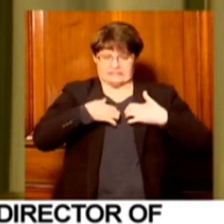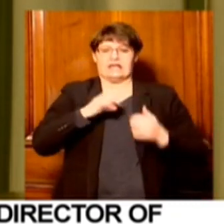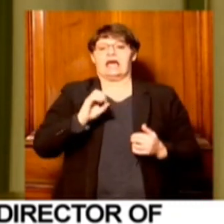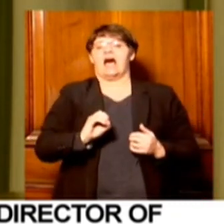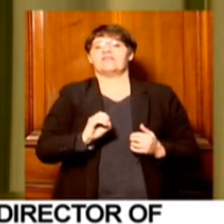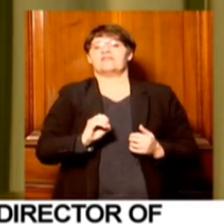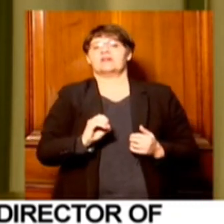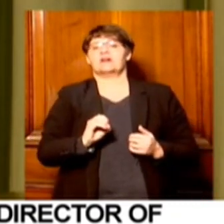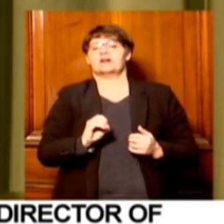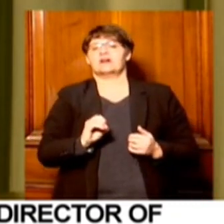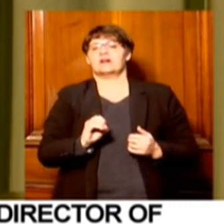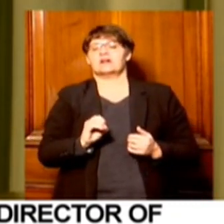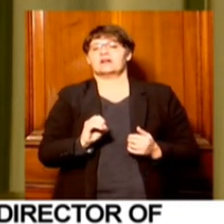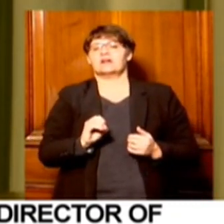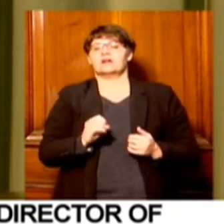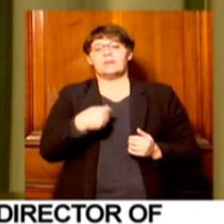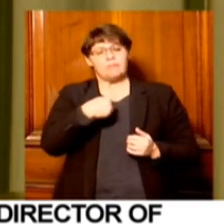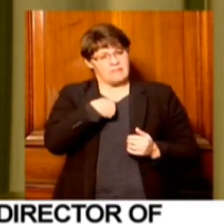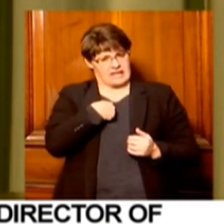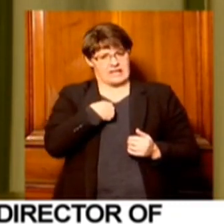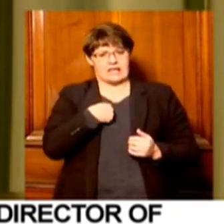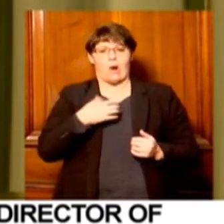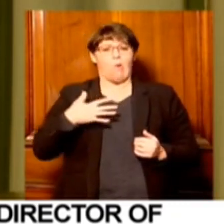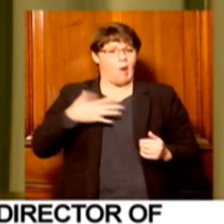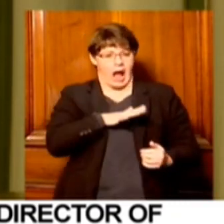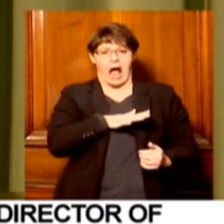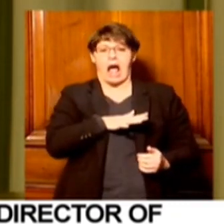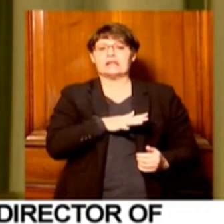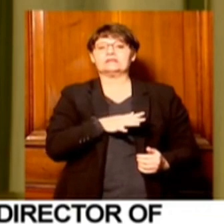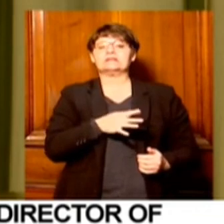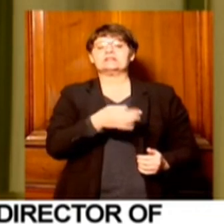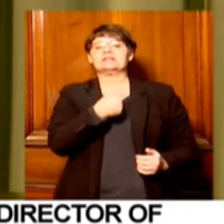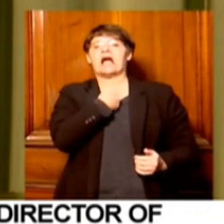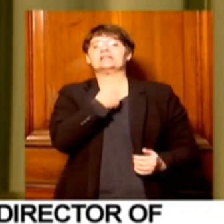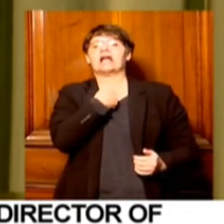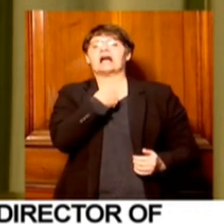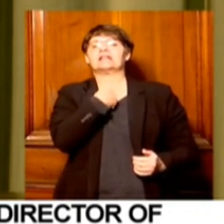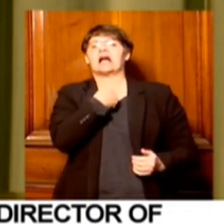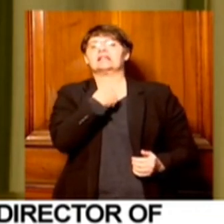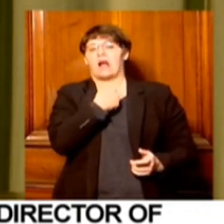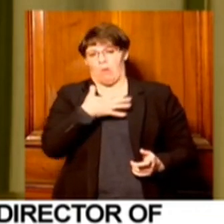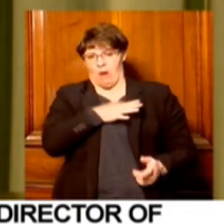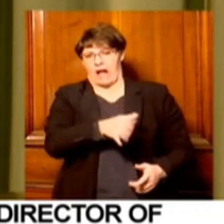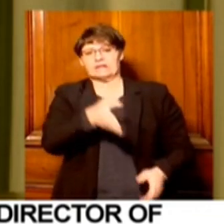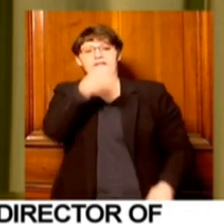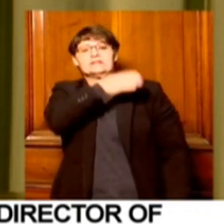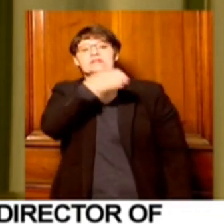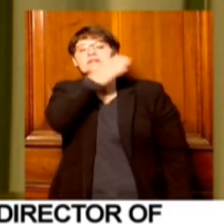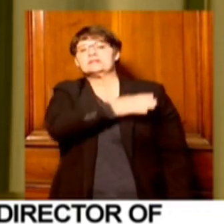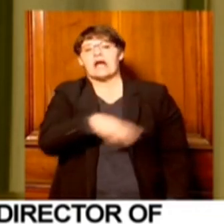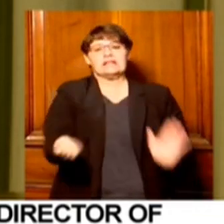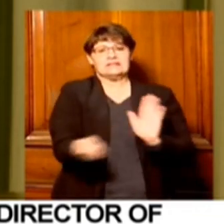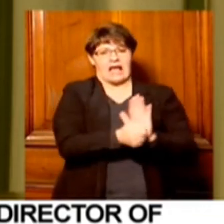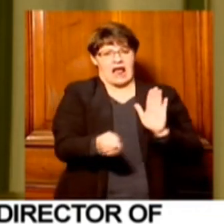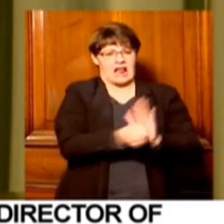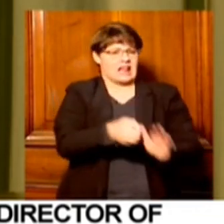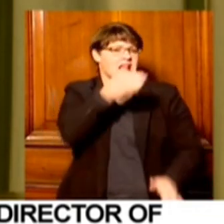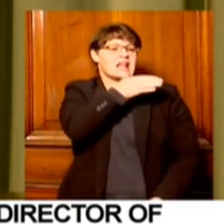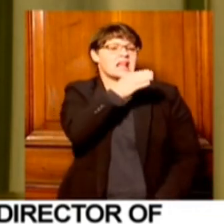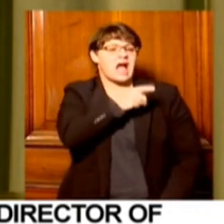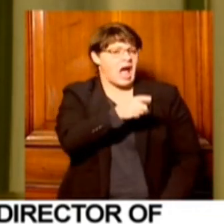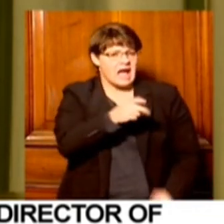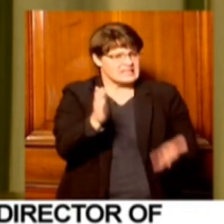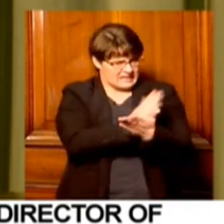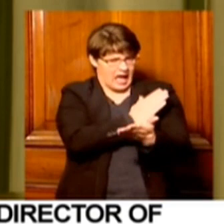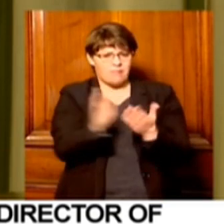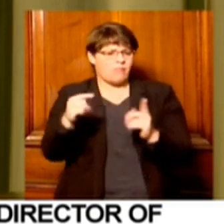an uncontrollable desire to get drunk and sell alcohol, who will defy the